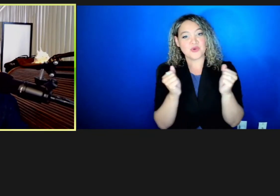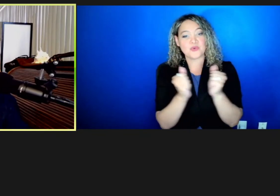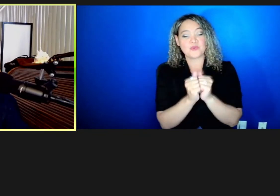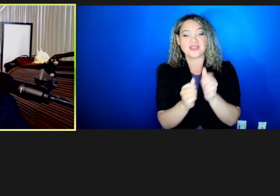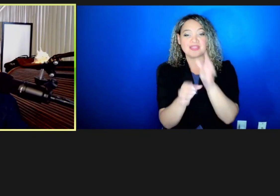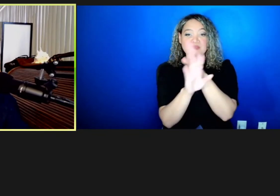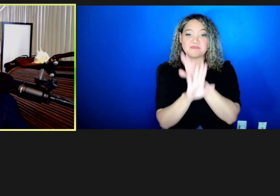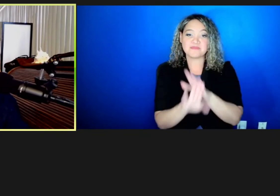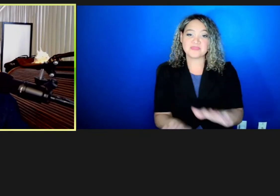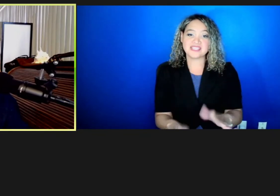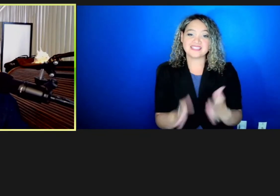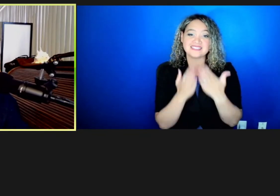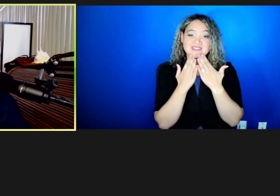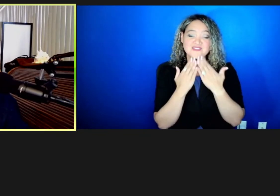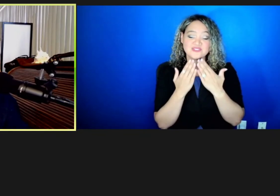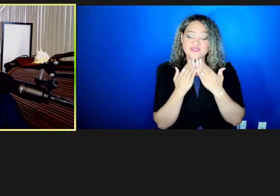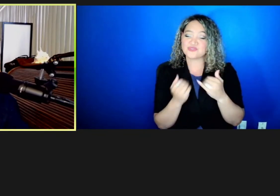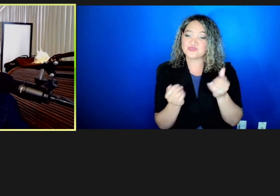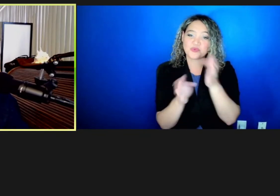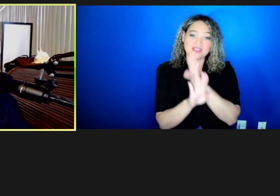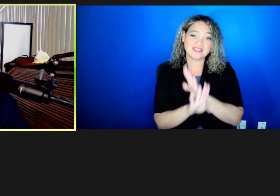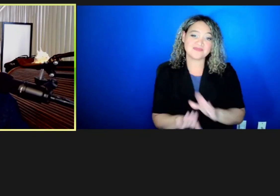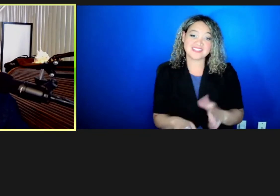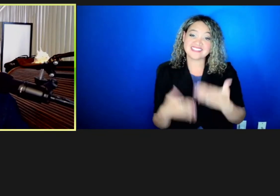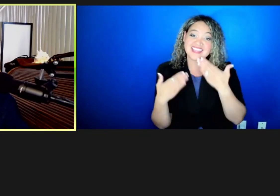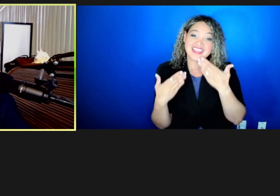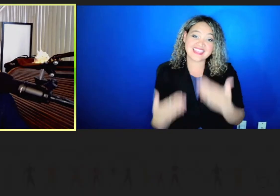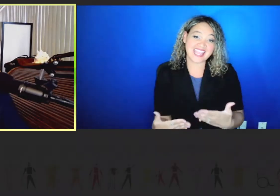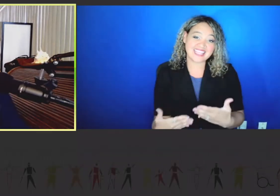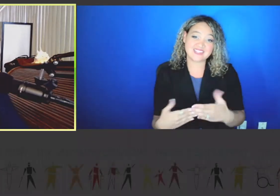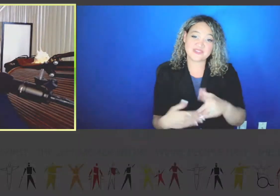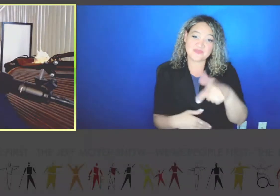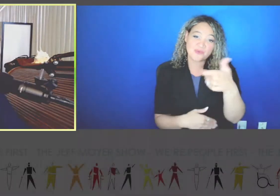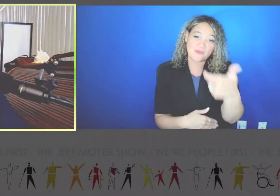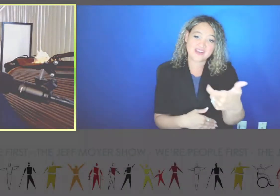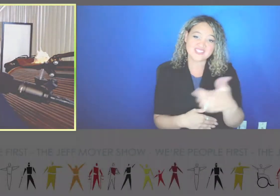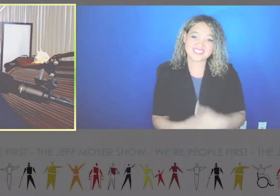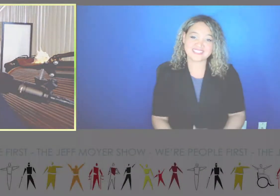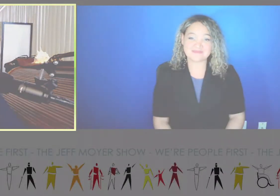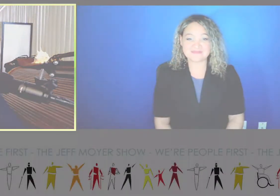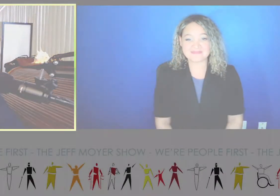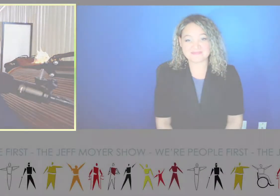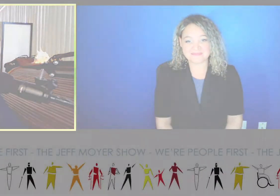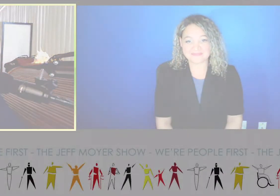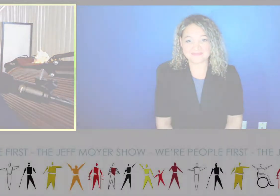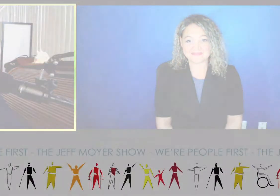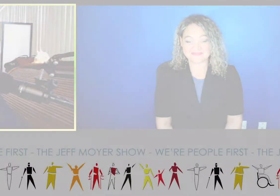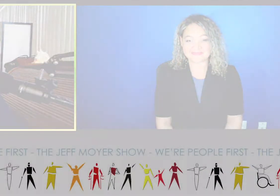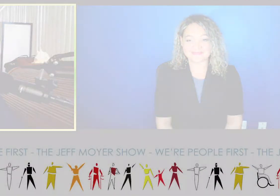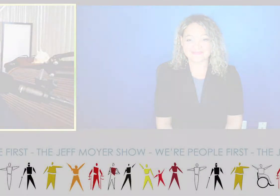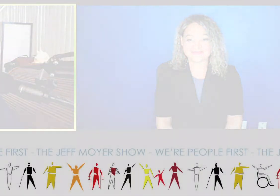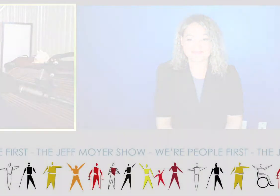peace. Sweet peace. Thanks for tuning in.